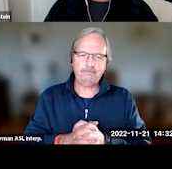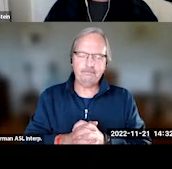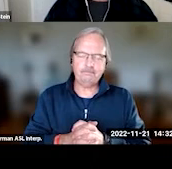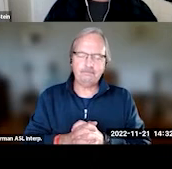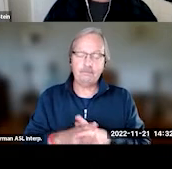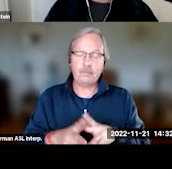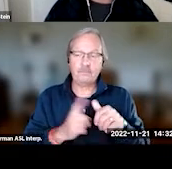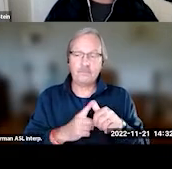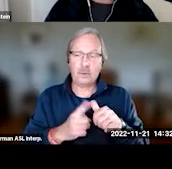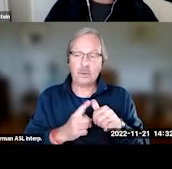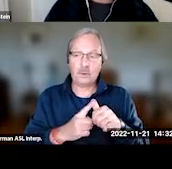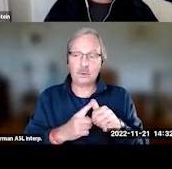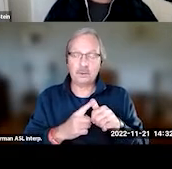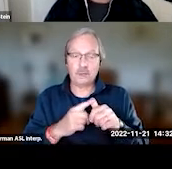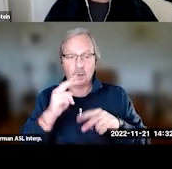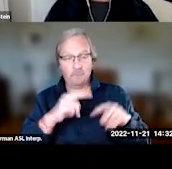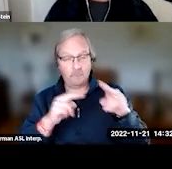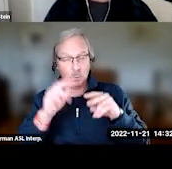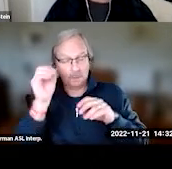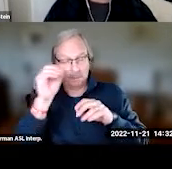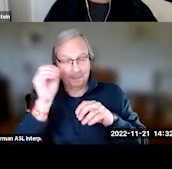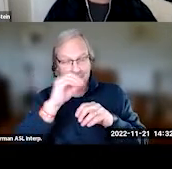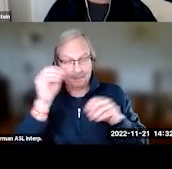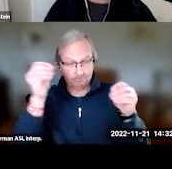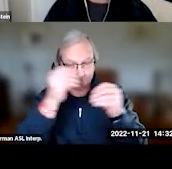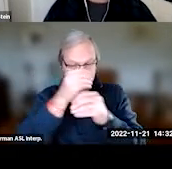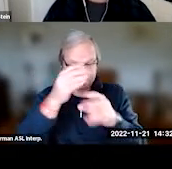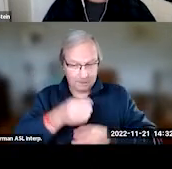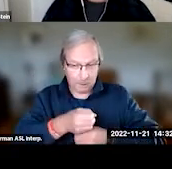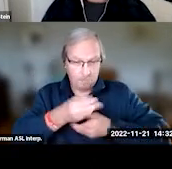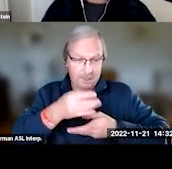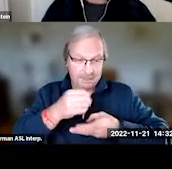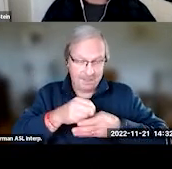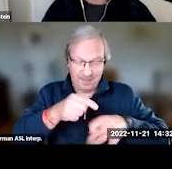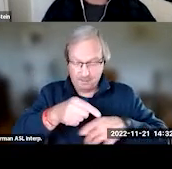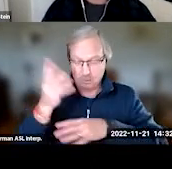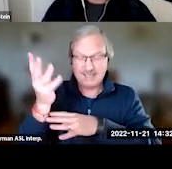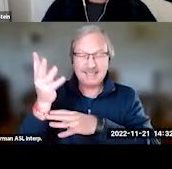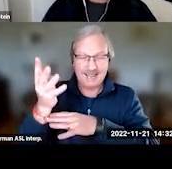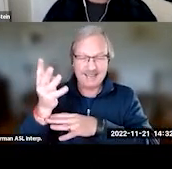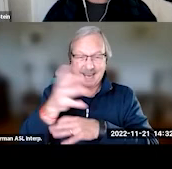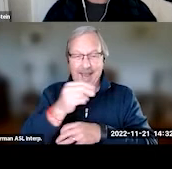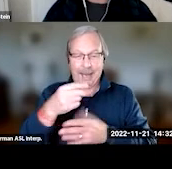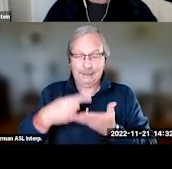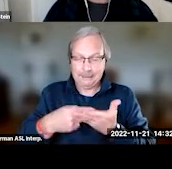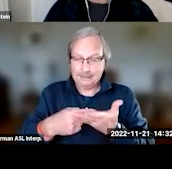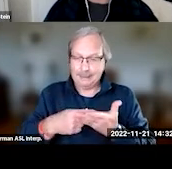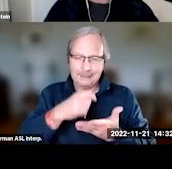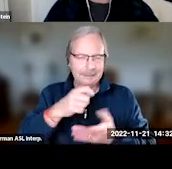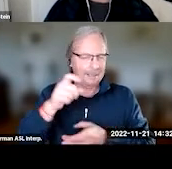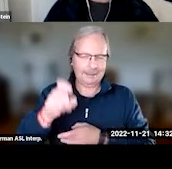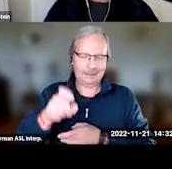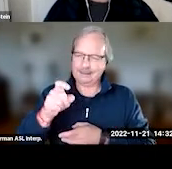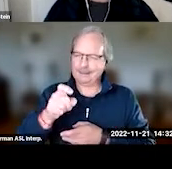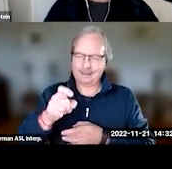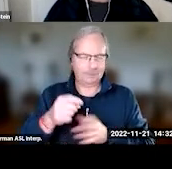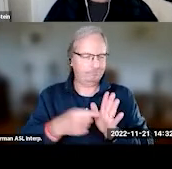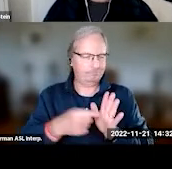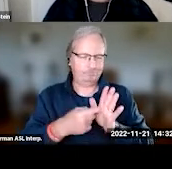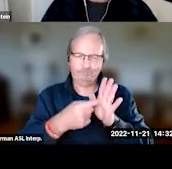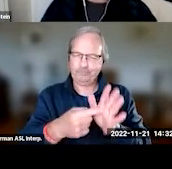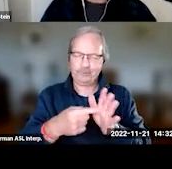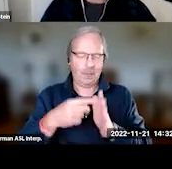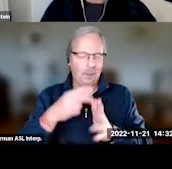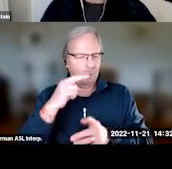First, the views, opinions, and content expressed in this presentation and discussion do not necessarily reflect the views,